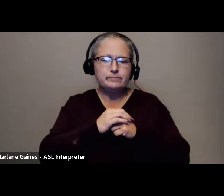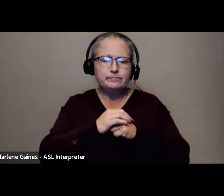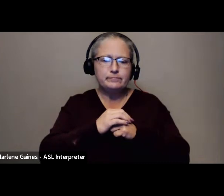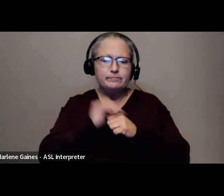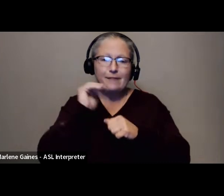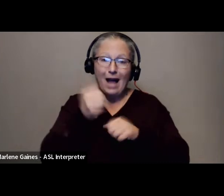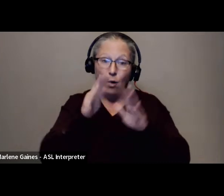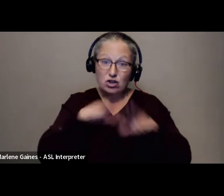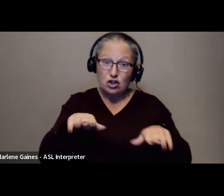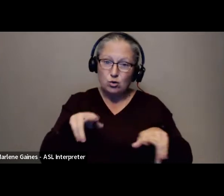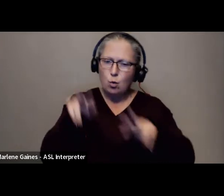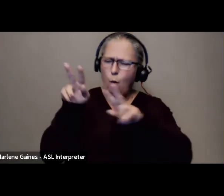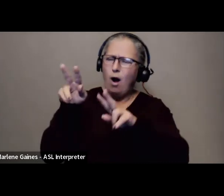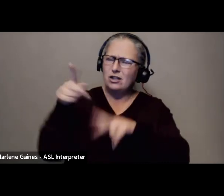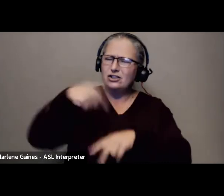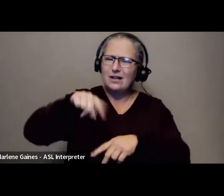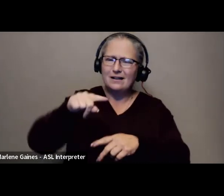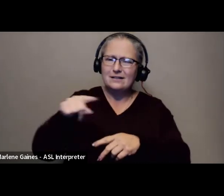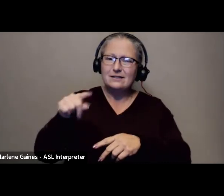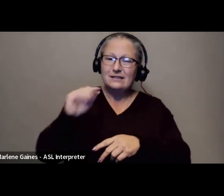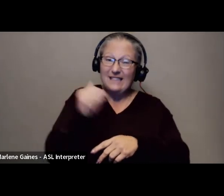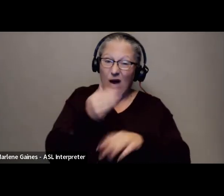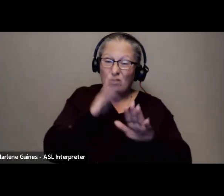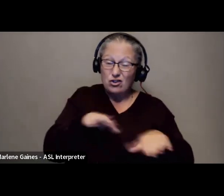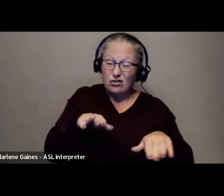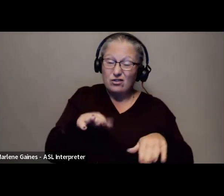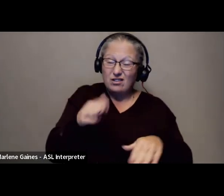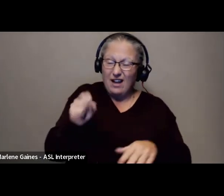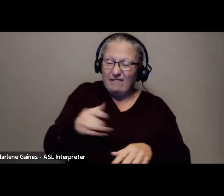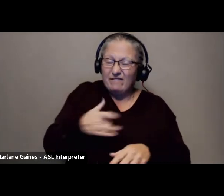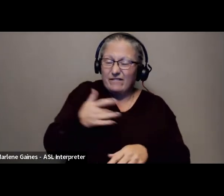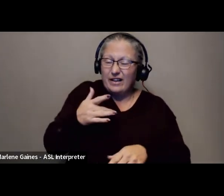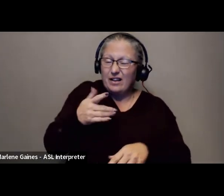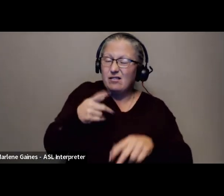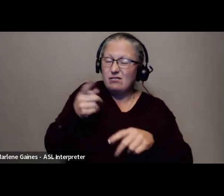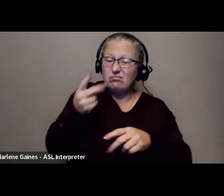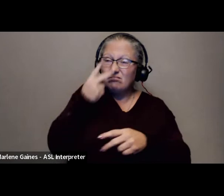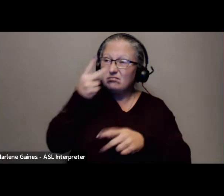our kids are watching and our kids are feeling this. So,